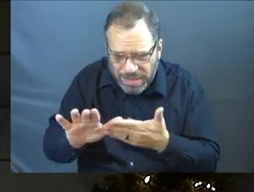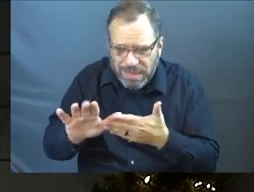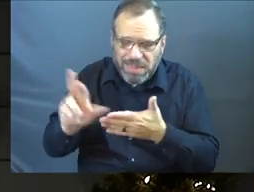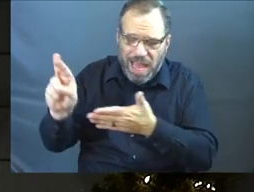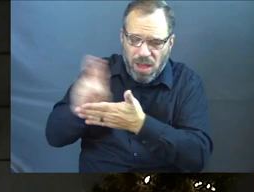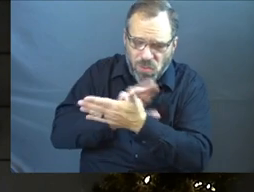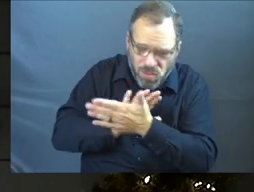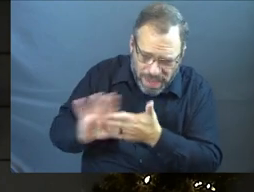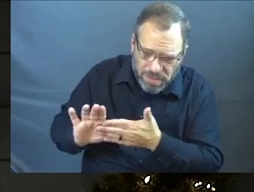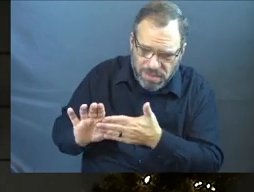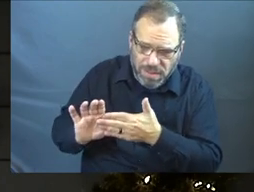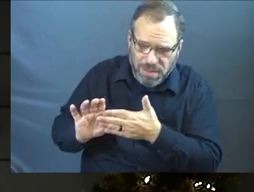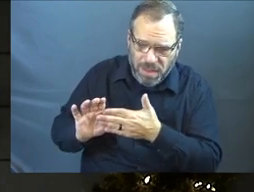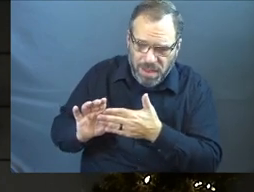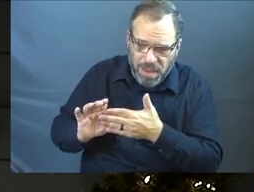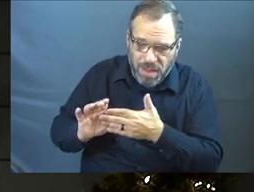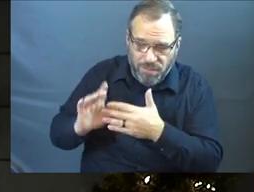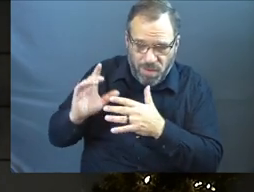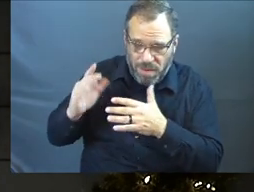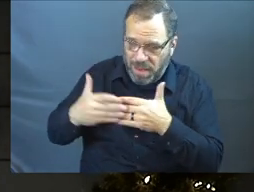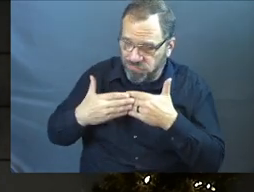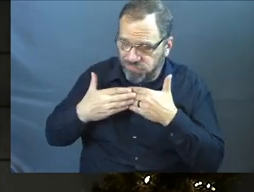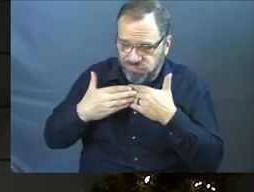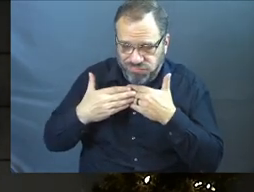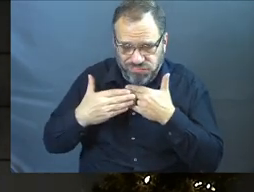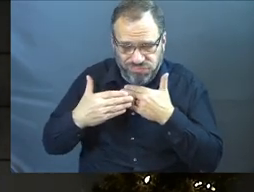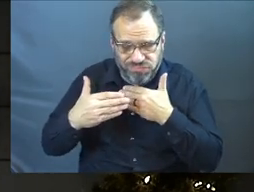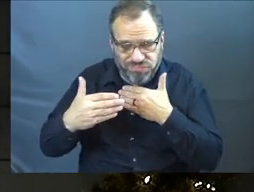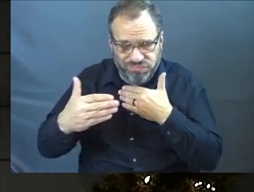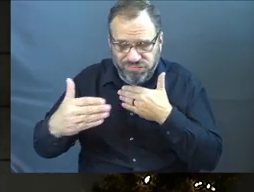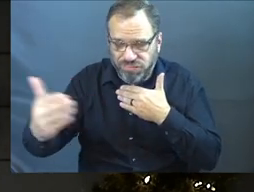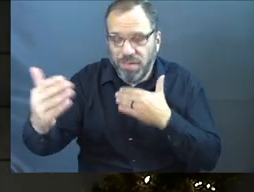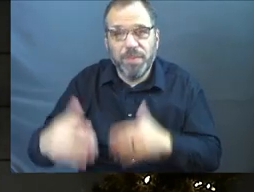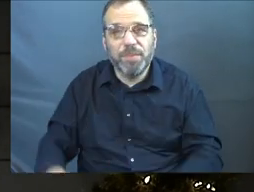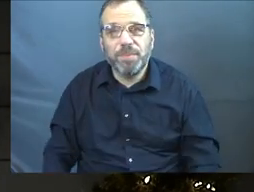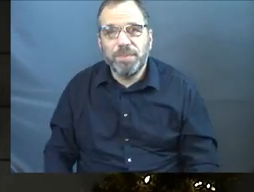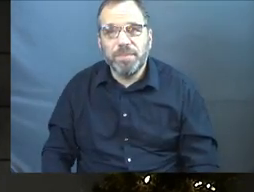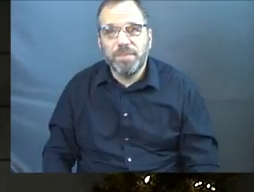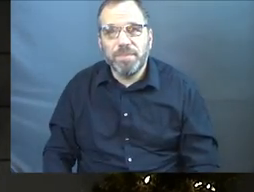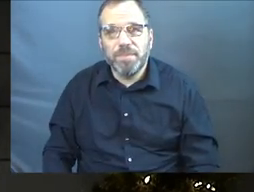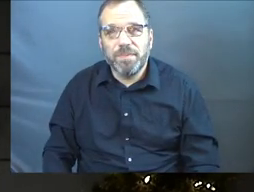and righteousness for as long as we live.